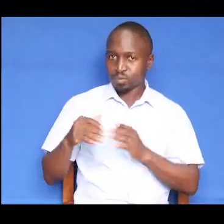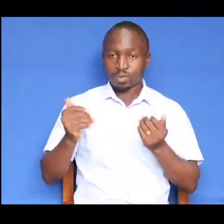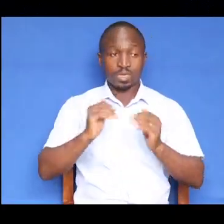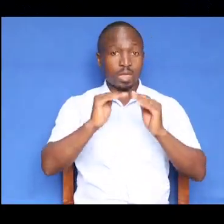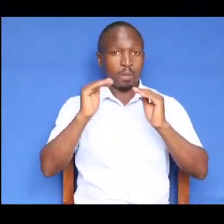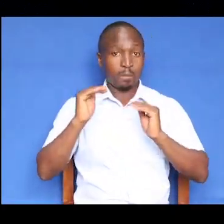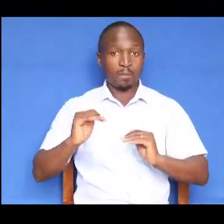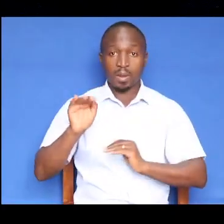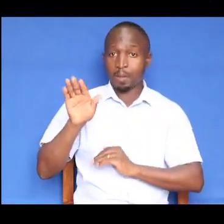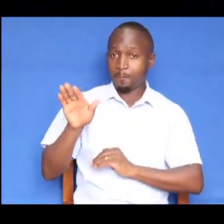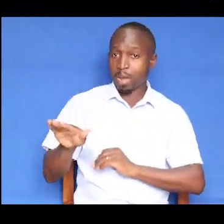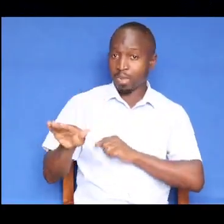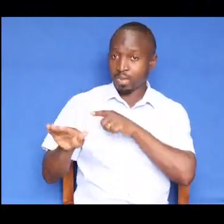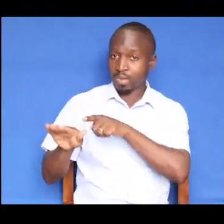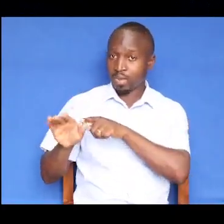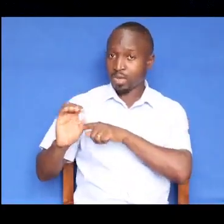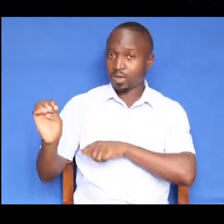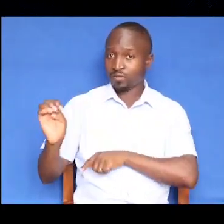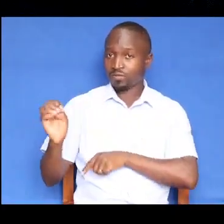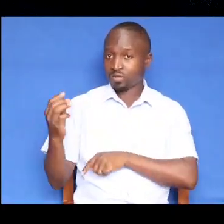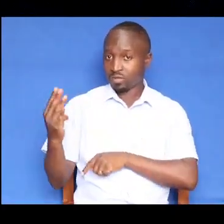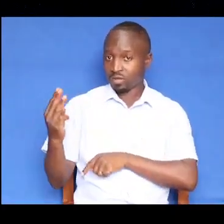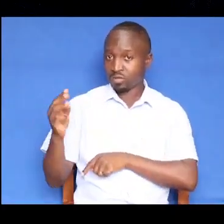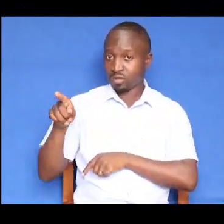the remaining part of income is